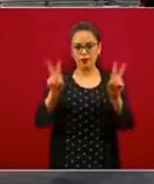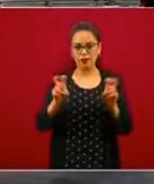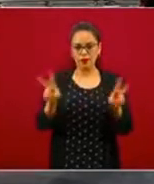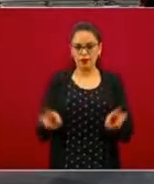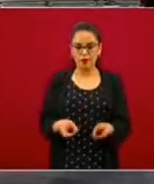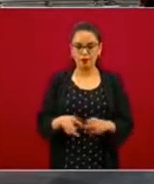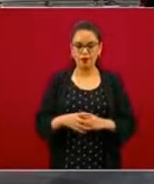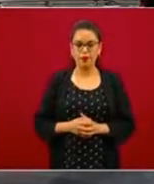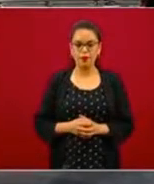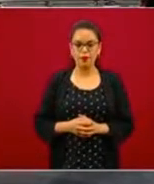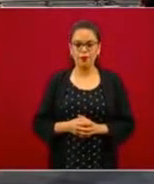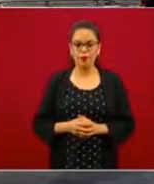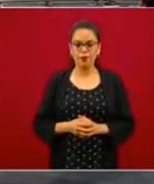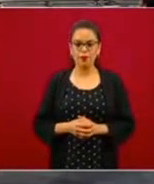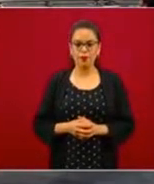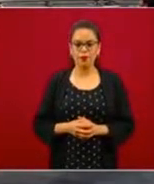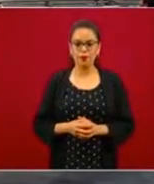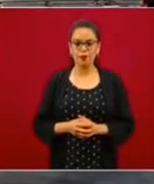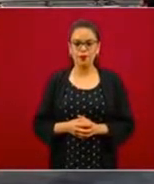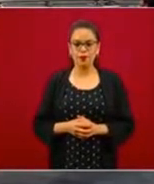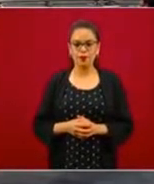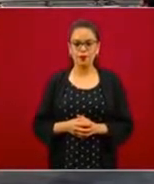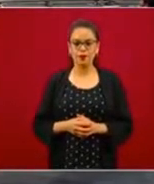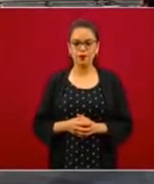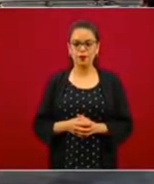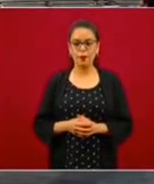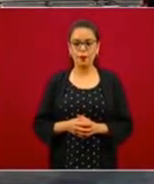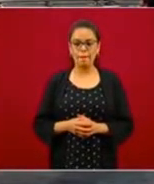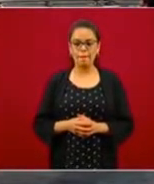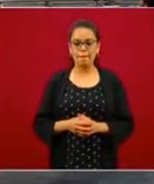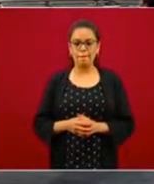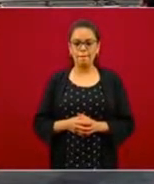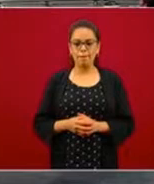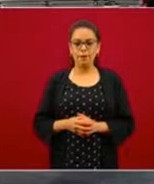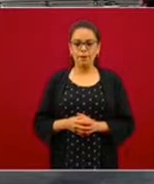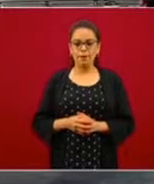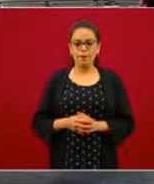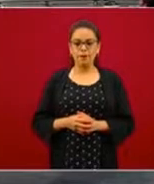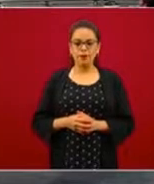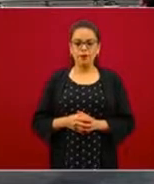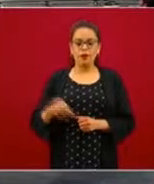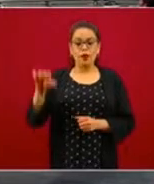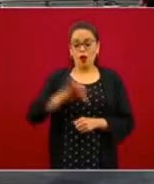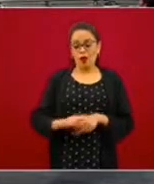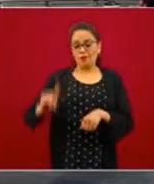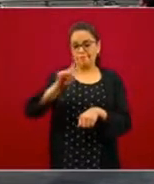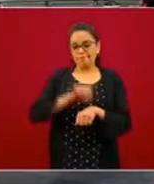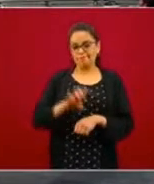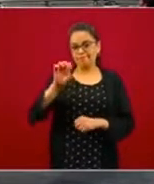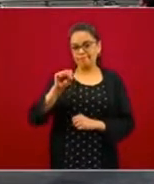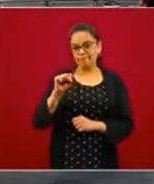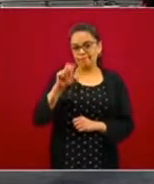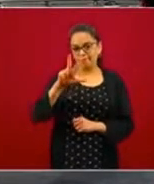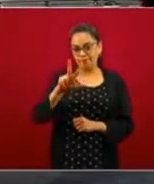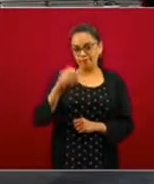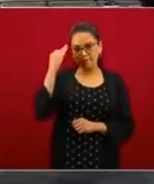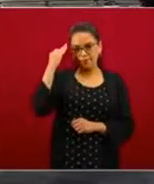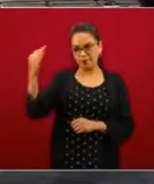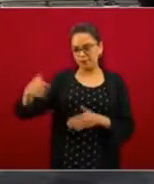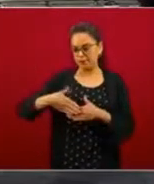Day 68 of the National Health Distancing Program. We only have one more day